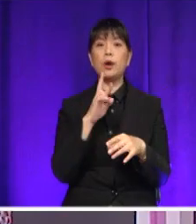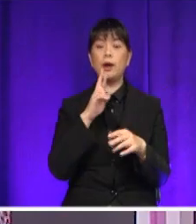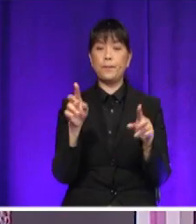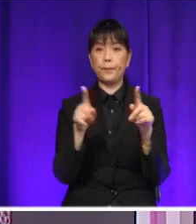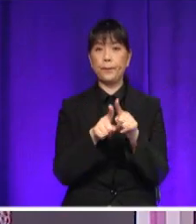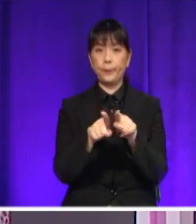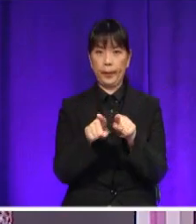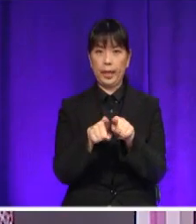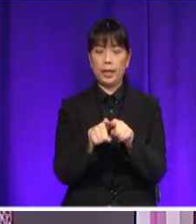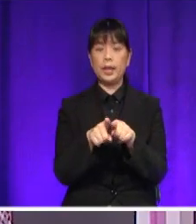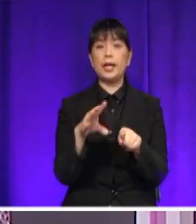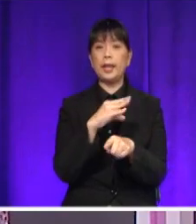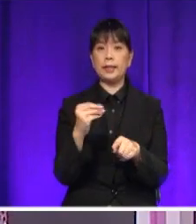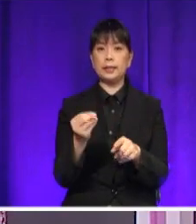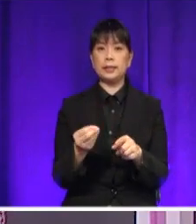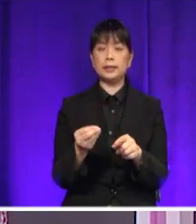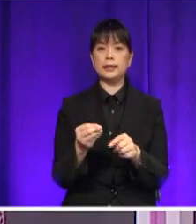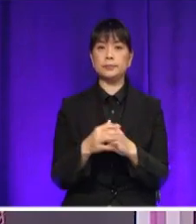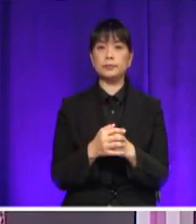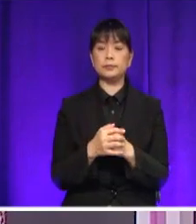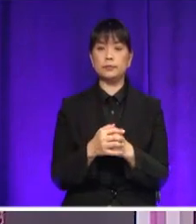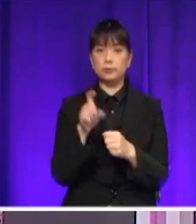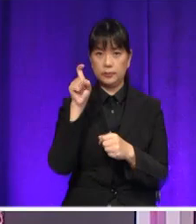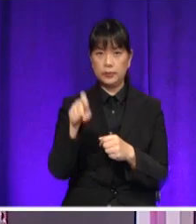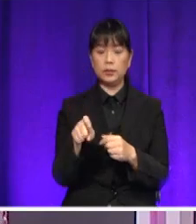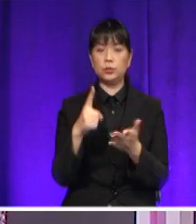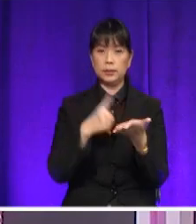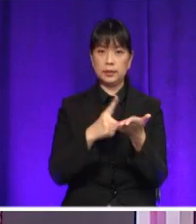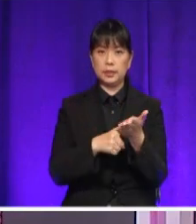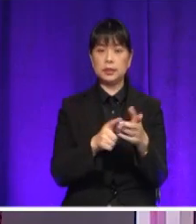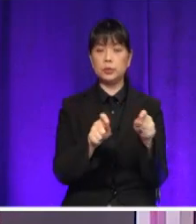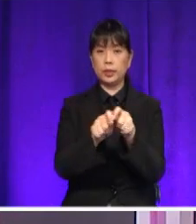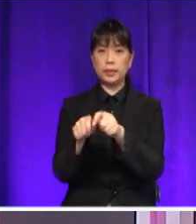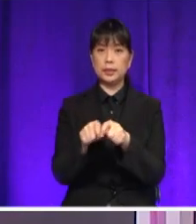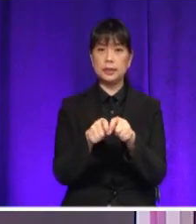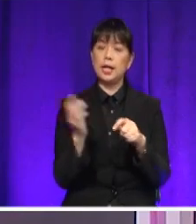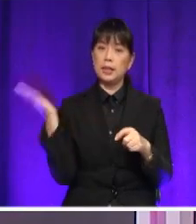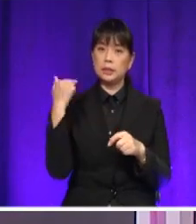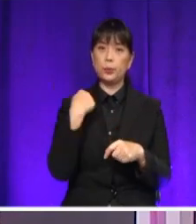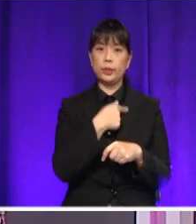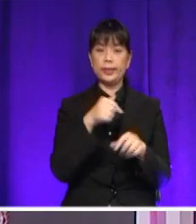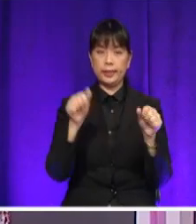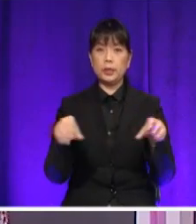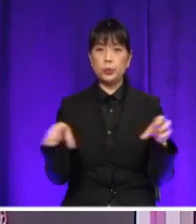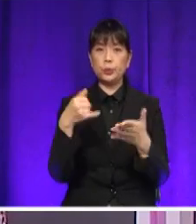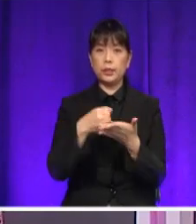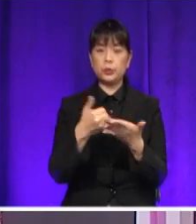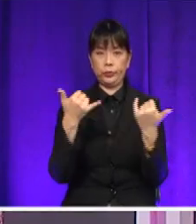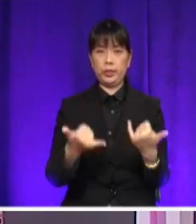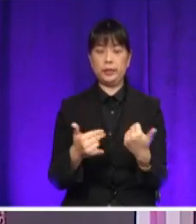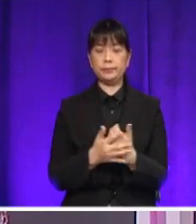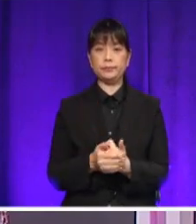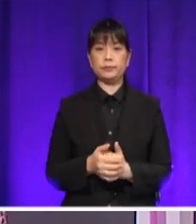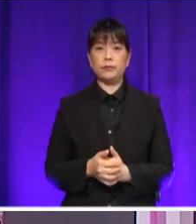come up to a decision together. So let's see if we can do it today. Okay, so everyone, if you have a look at the